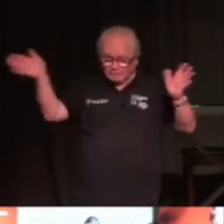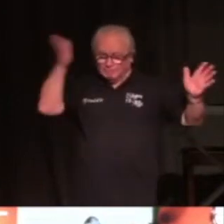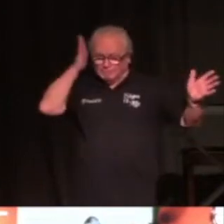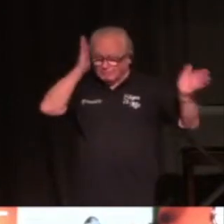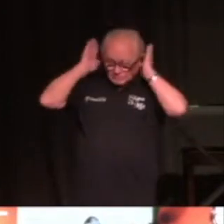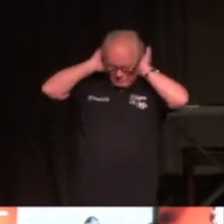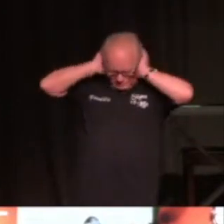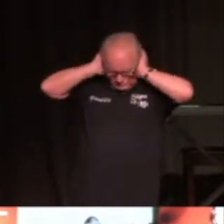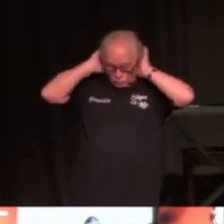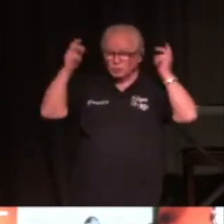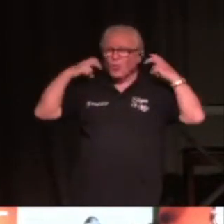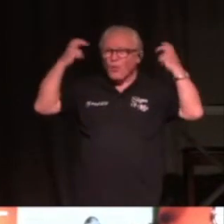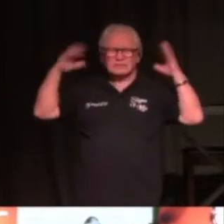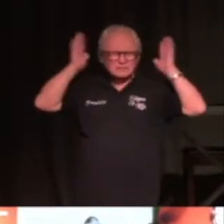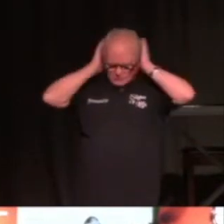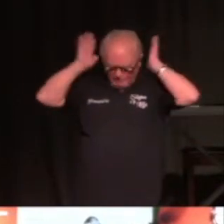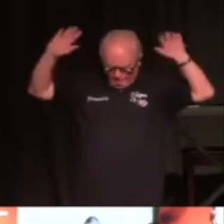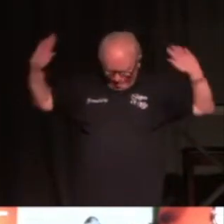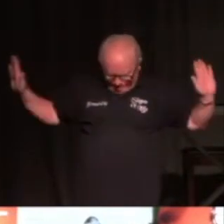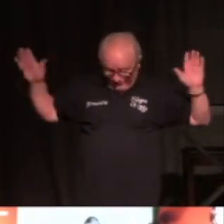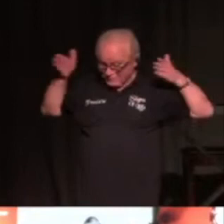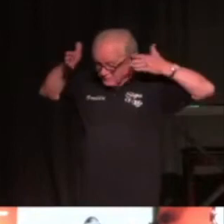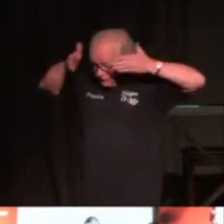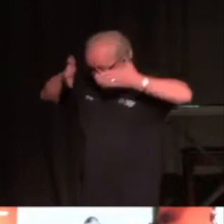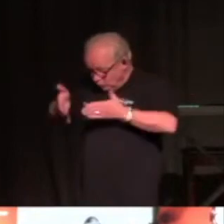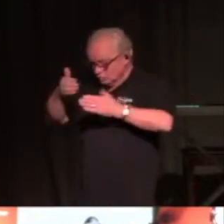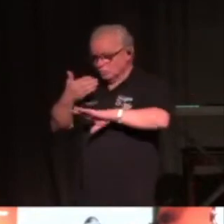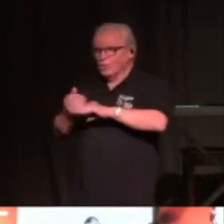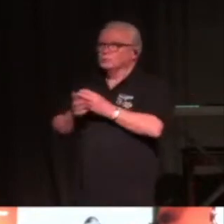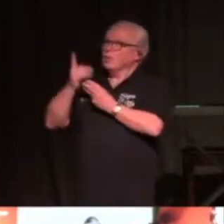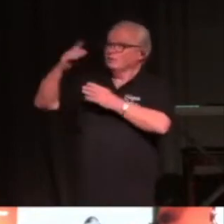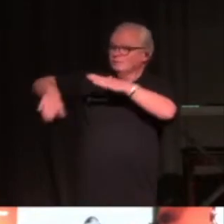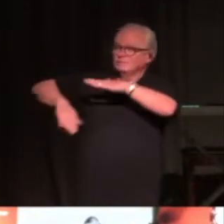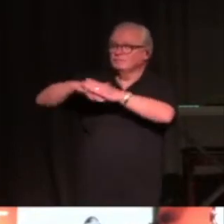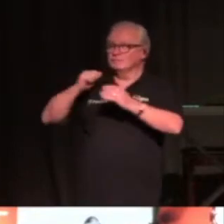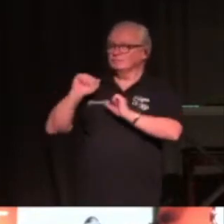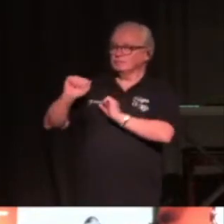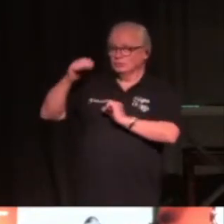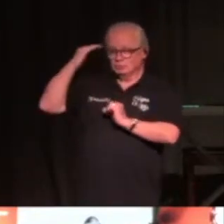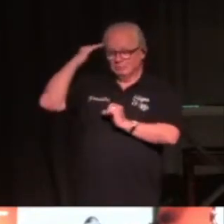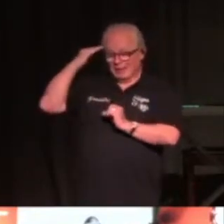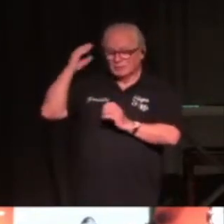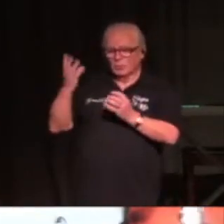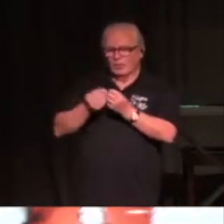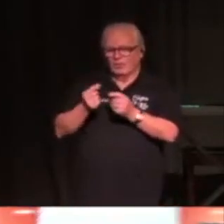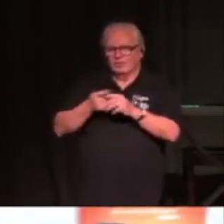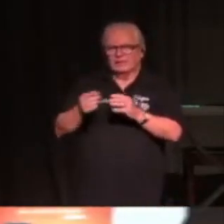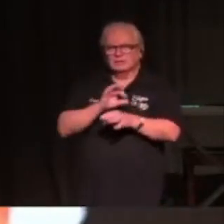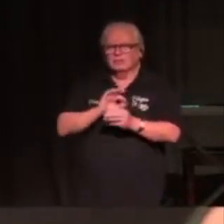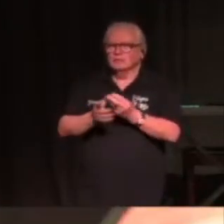day, the anxious parts of the day. Focus on God. Fill your mind with the things of God. This is